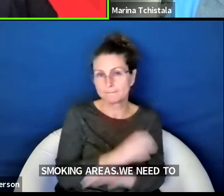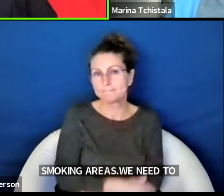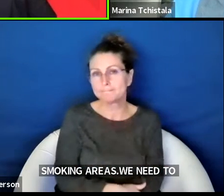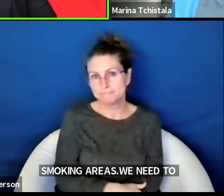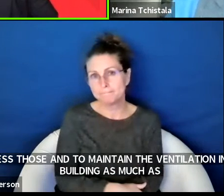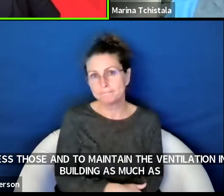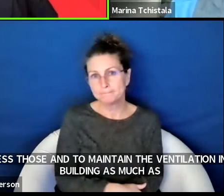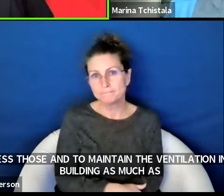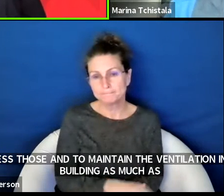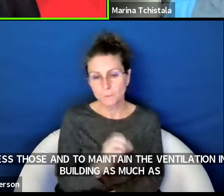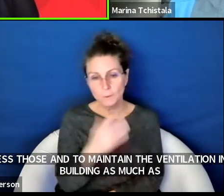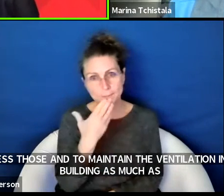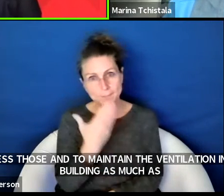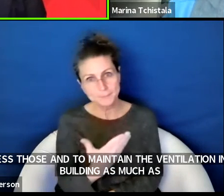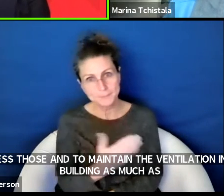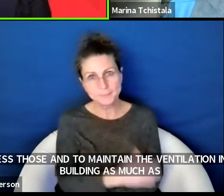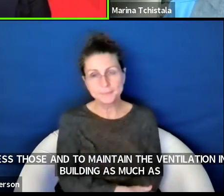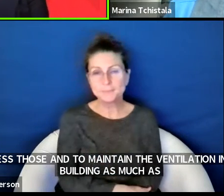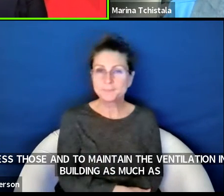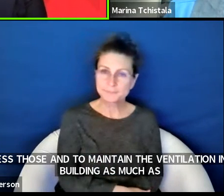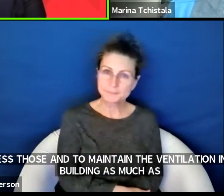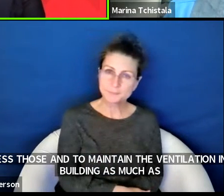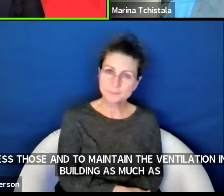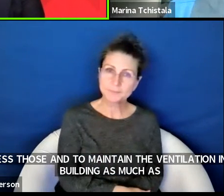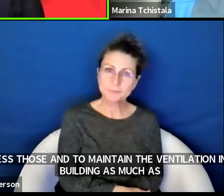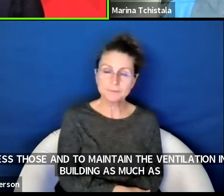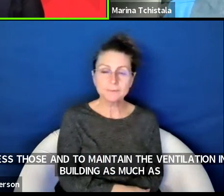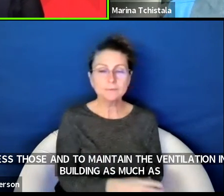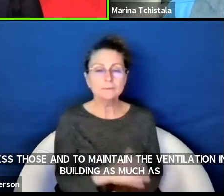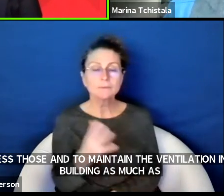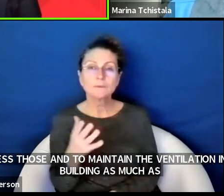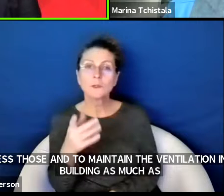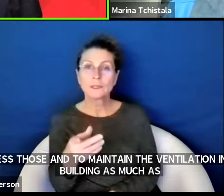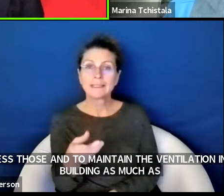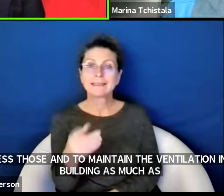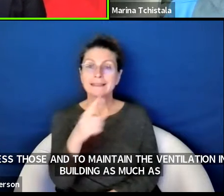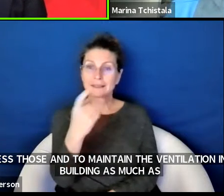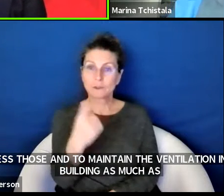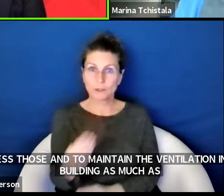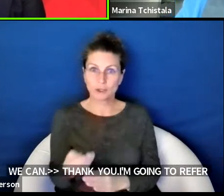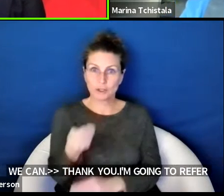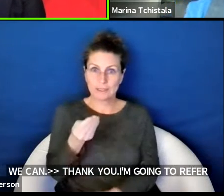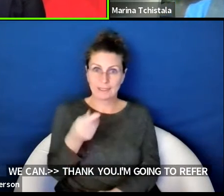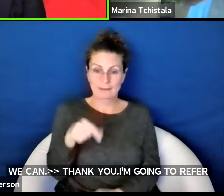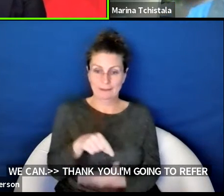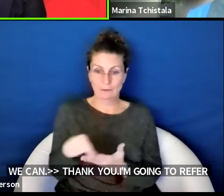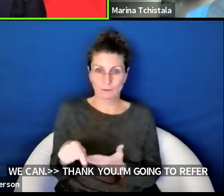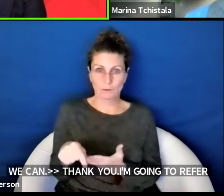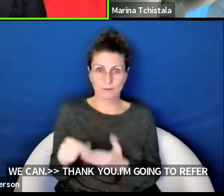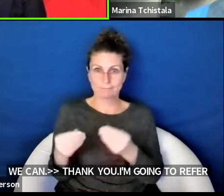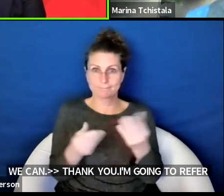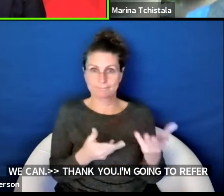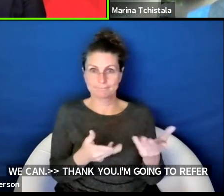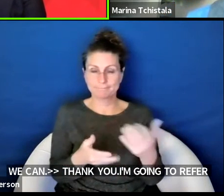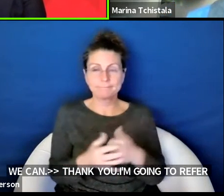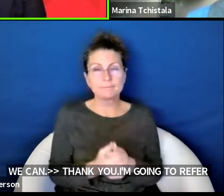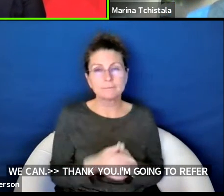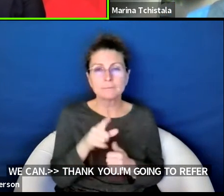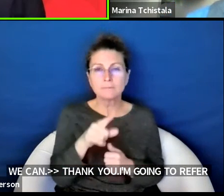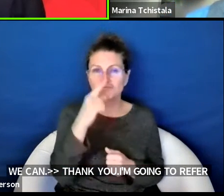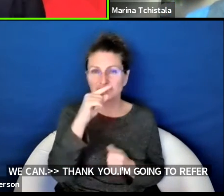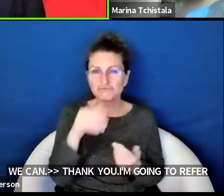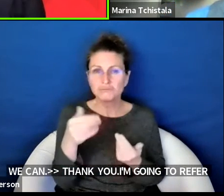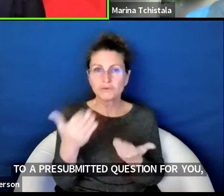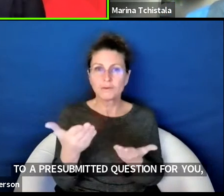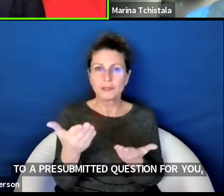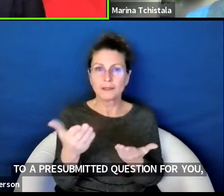Thank you. I'm going to refer to a pre-submitted question for you, Maria. Could you provide any recommendations